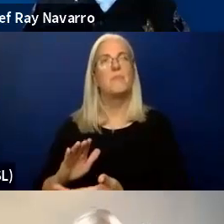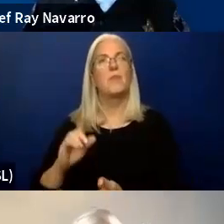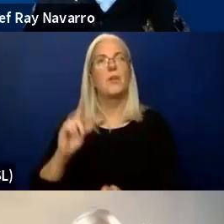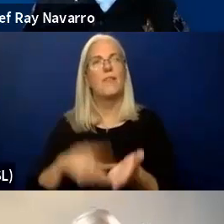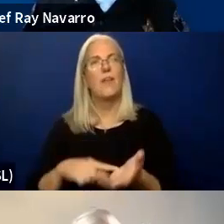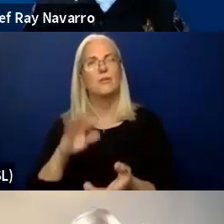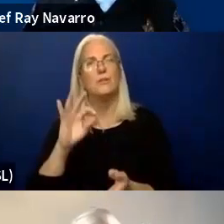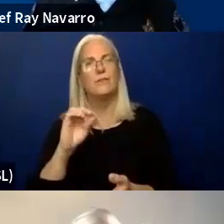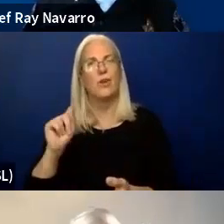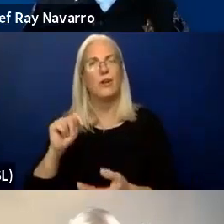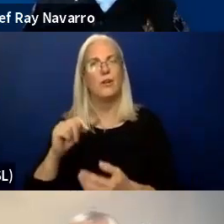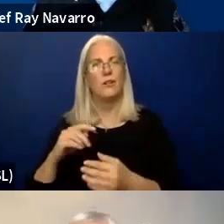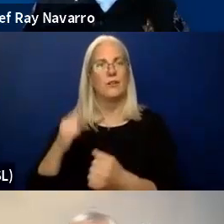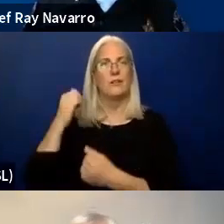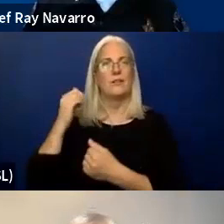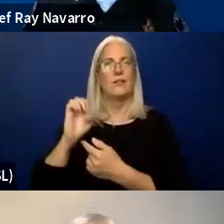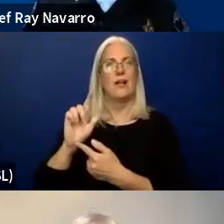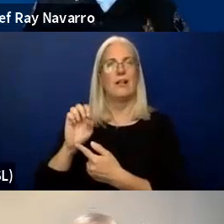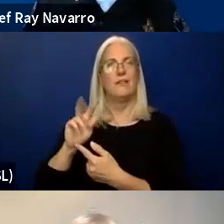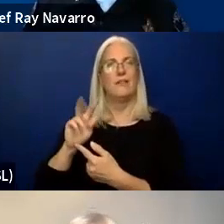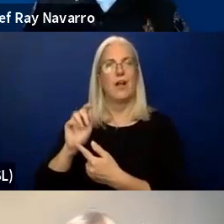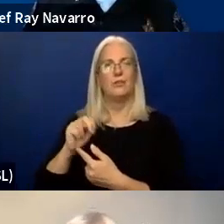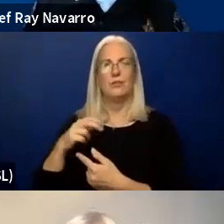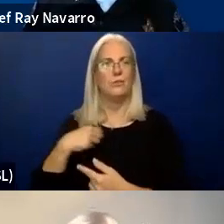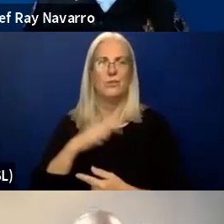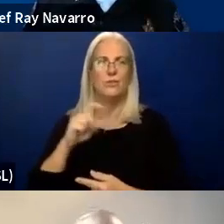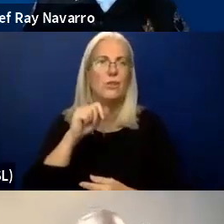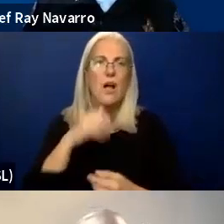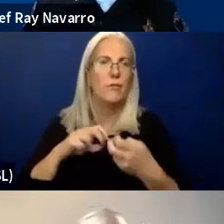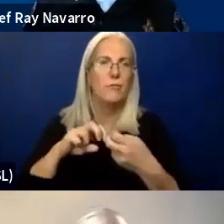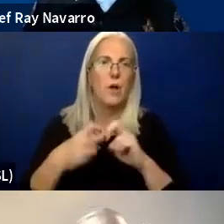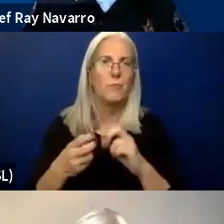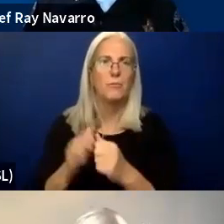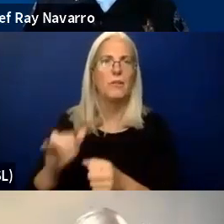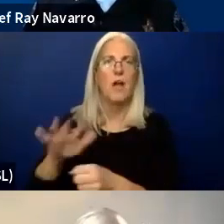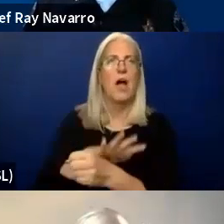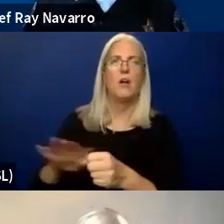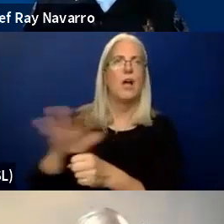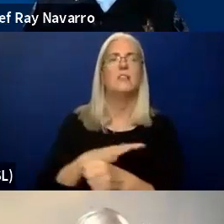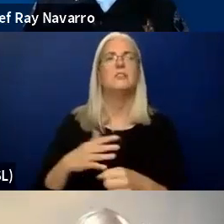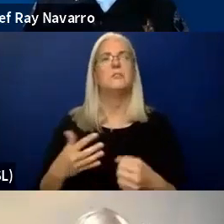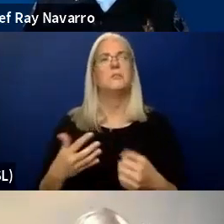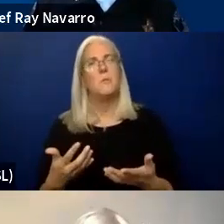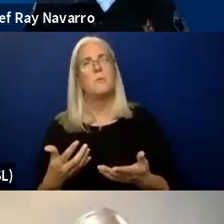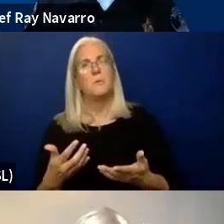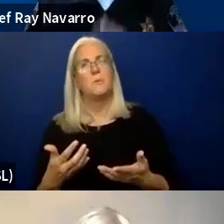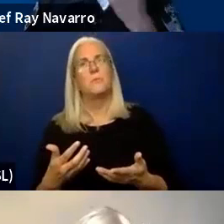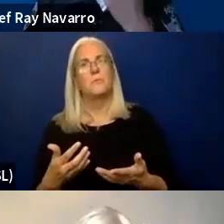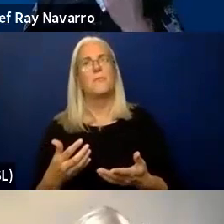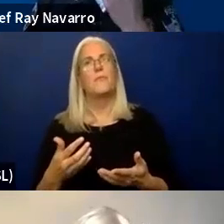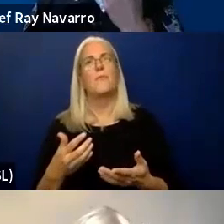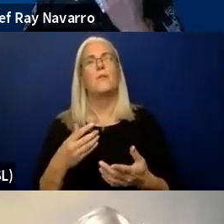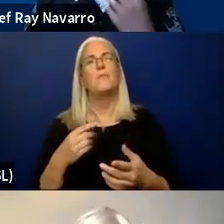issue. The area, if we were to have any issues, would be the Mayacama Range to the south of Sugarloaf State